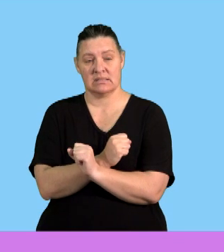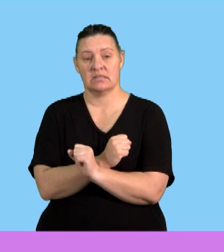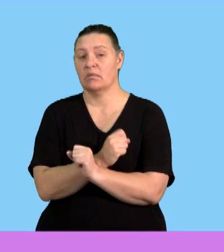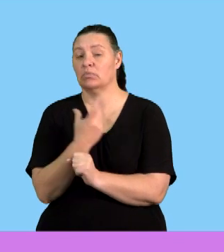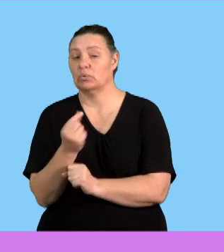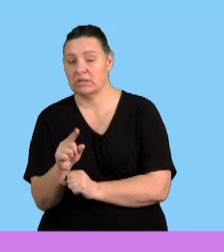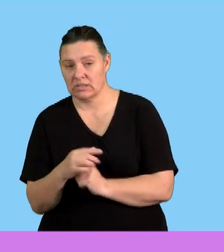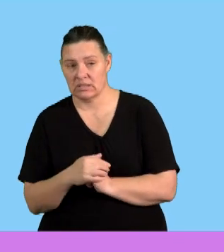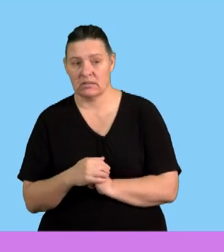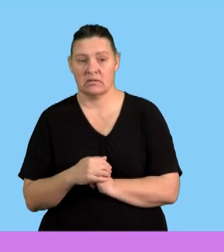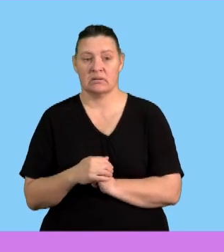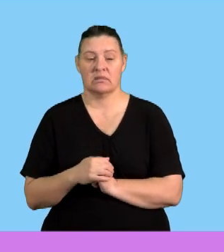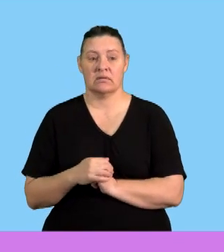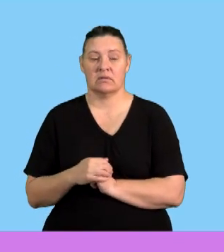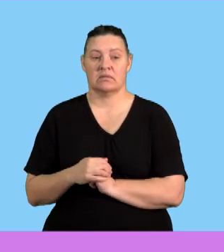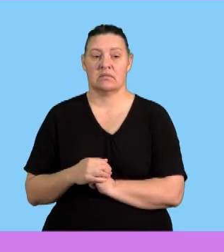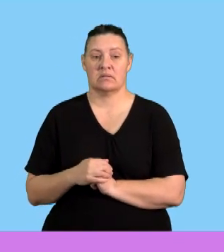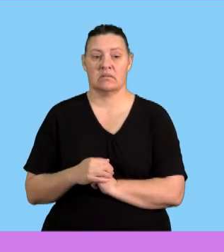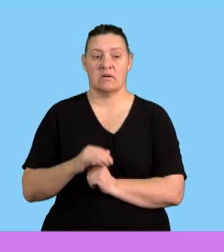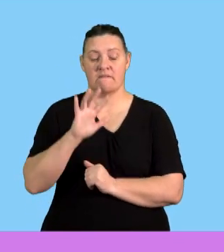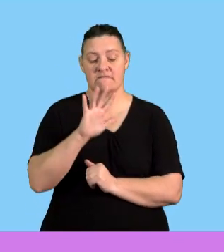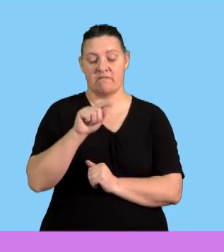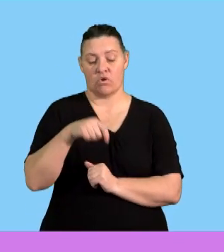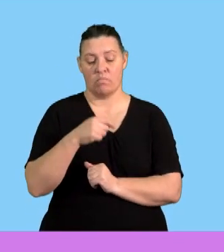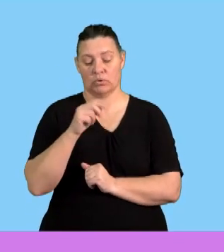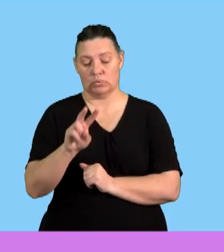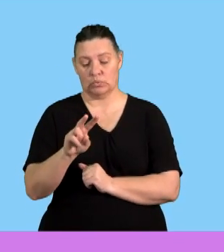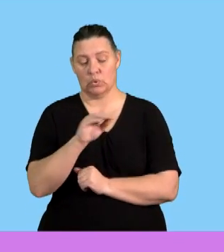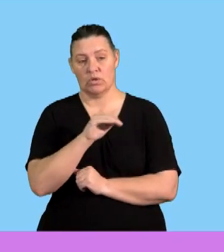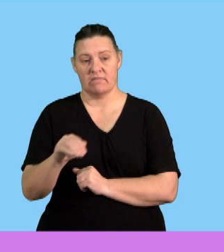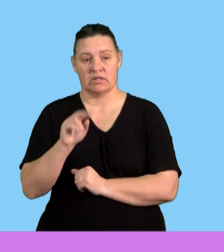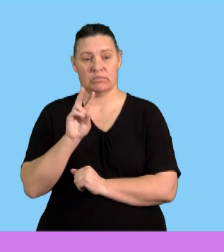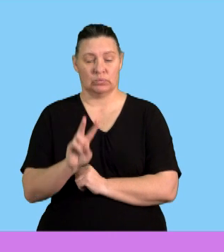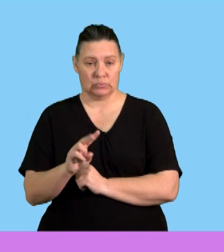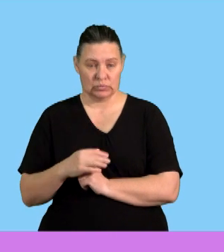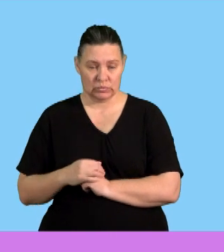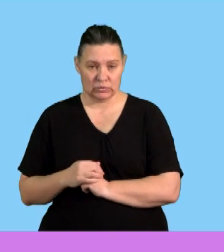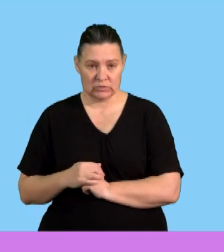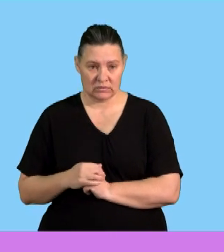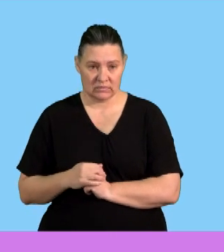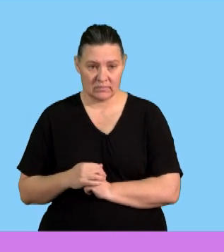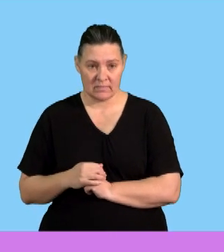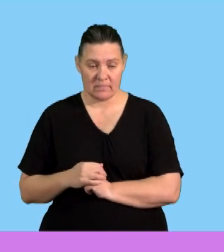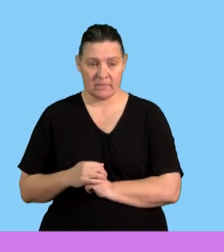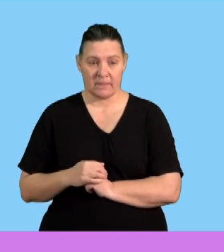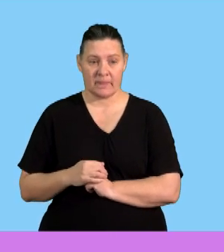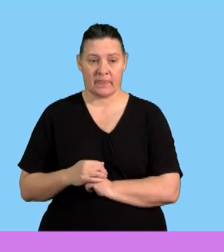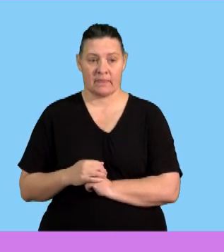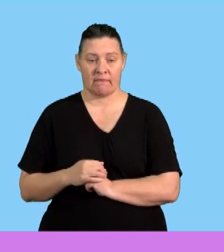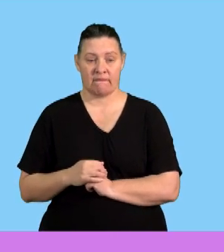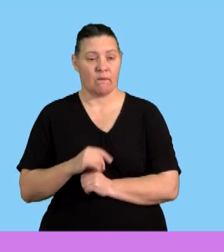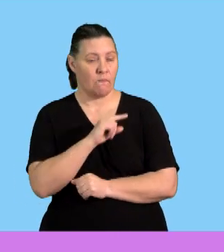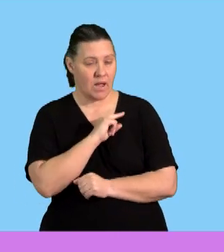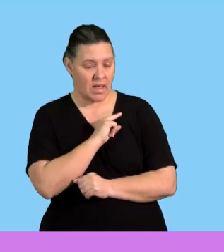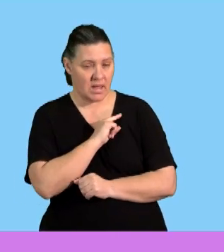times. What do we need to do? We need to take that 5.2 and divide by